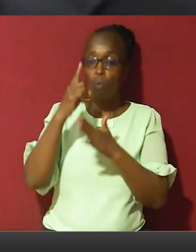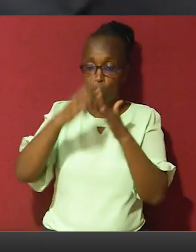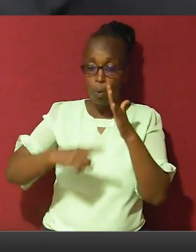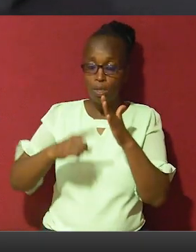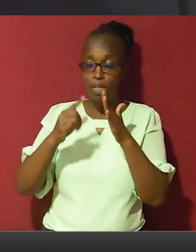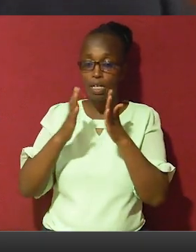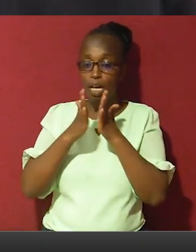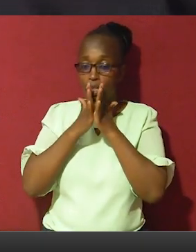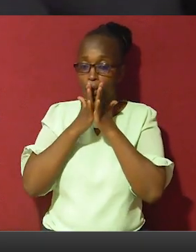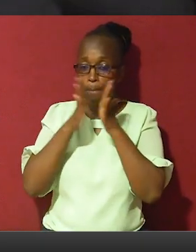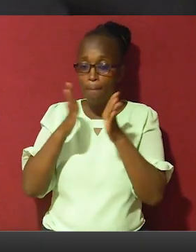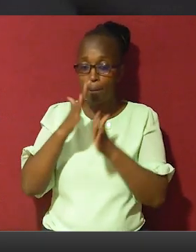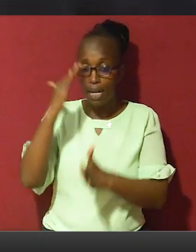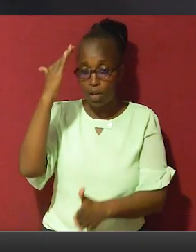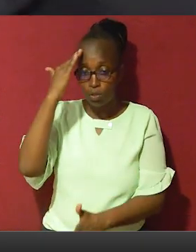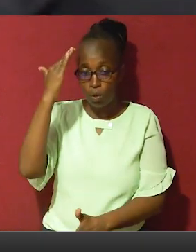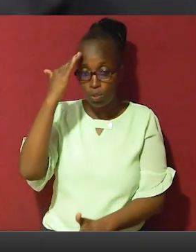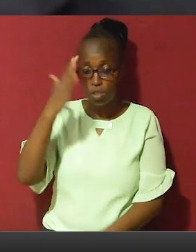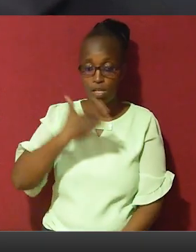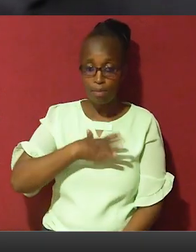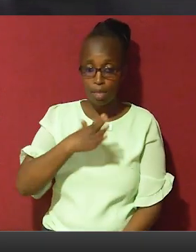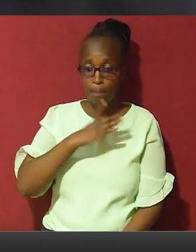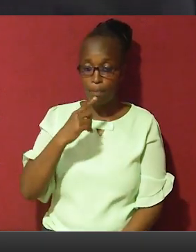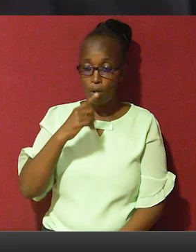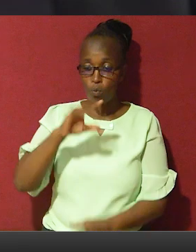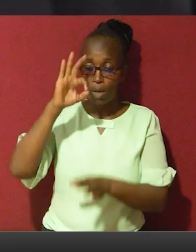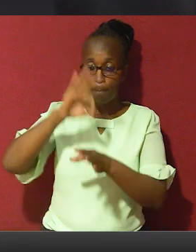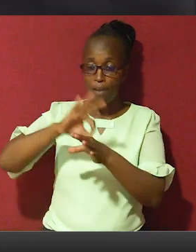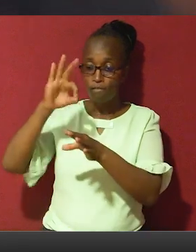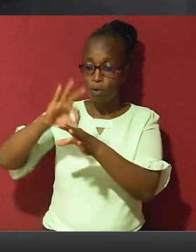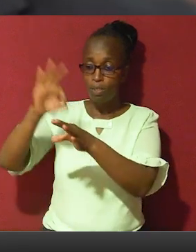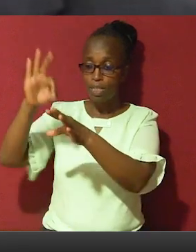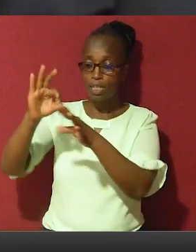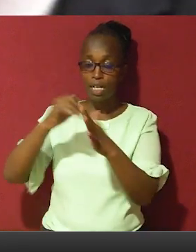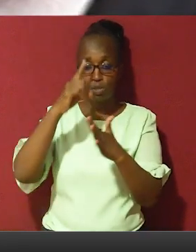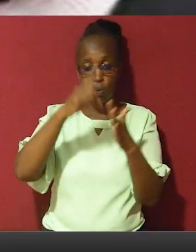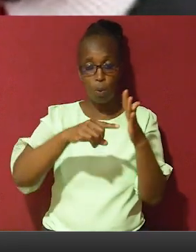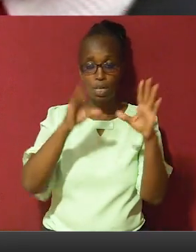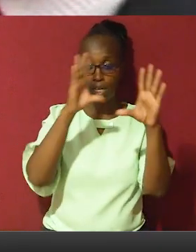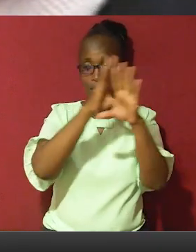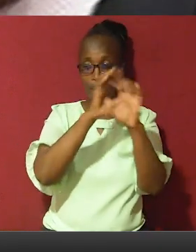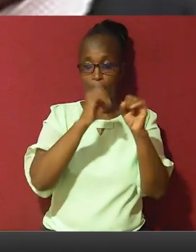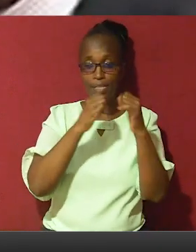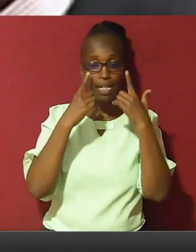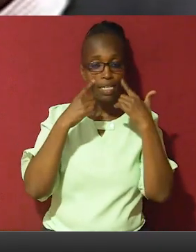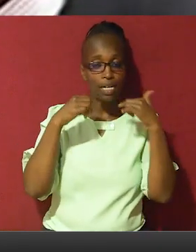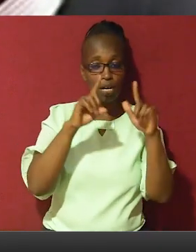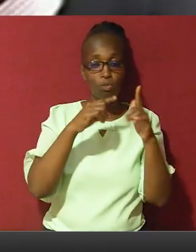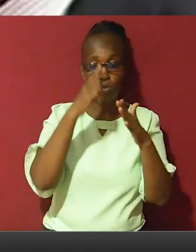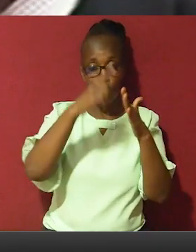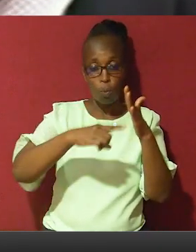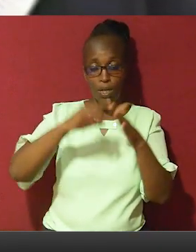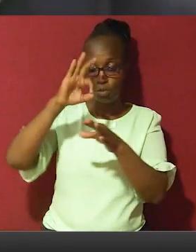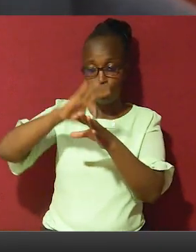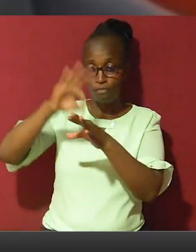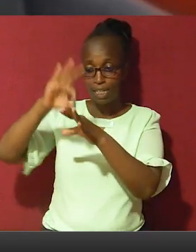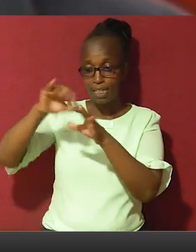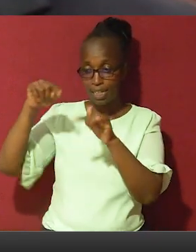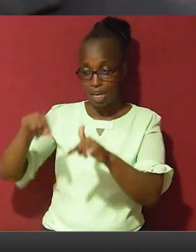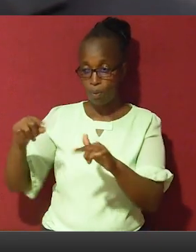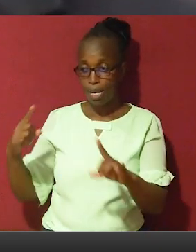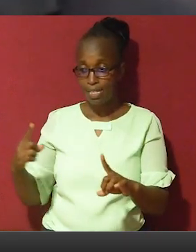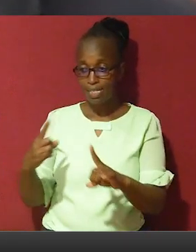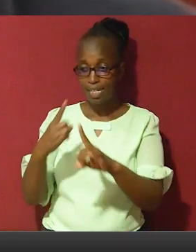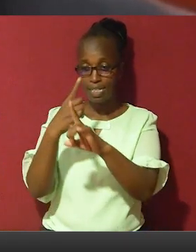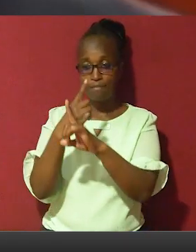do that. But what the public knows of the people we are going to vet is actually what he announced. Now, what we are